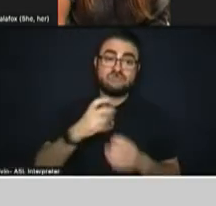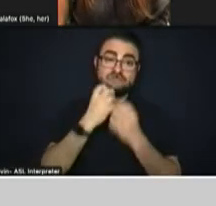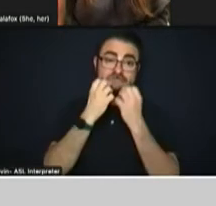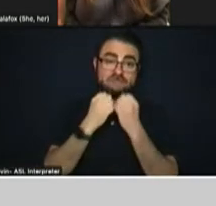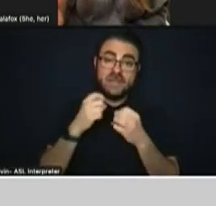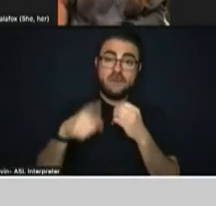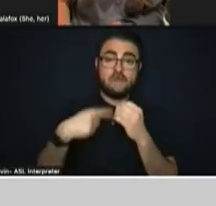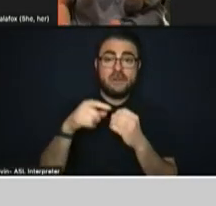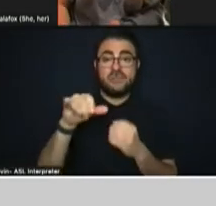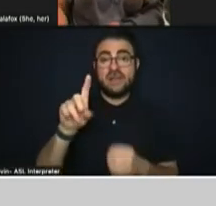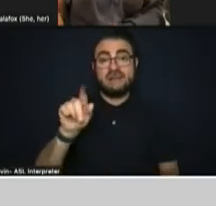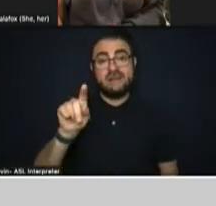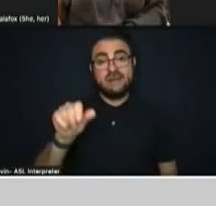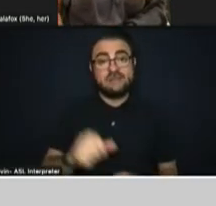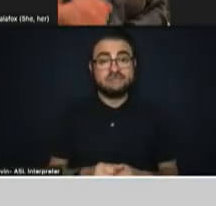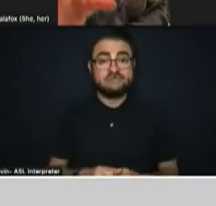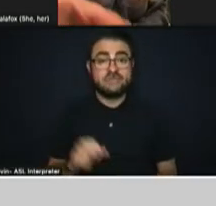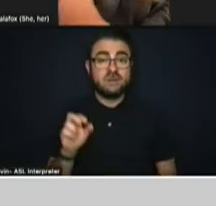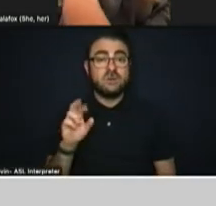That could be, yeah.